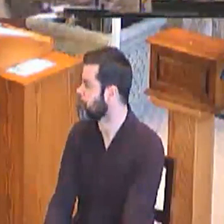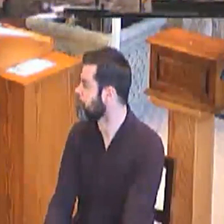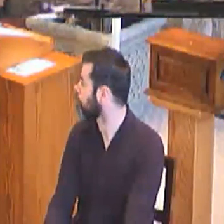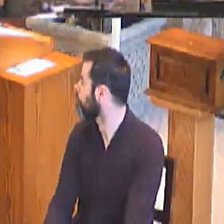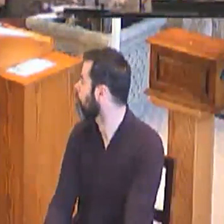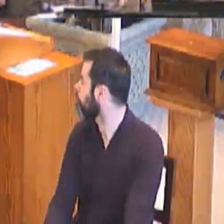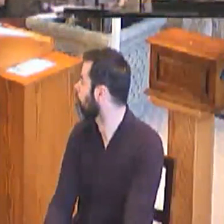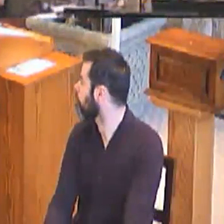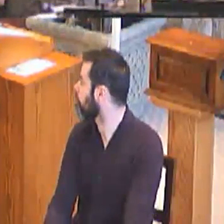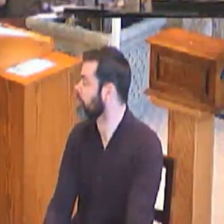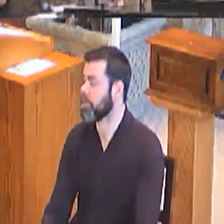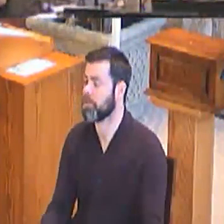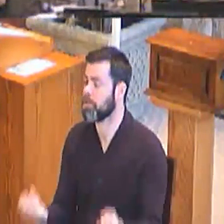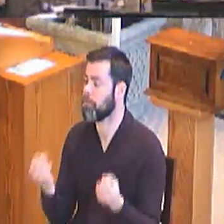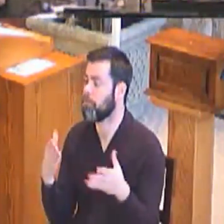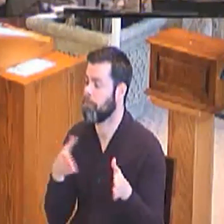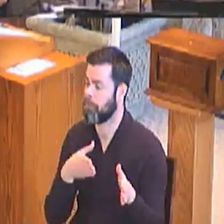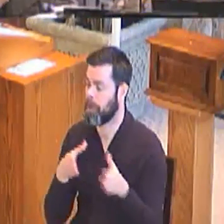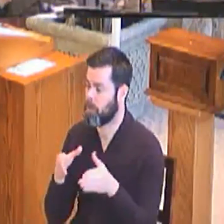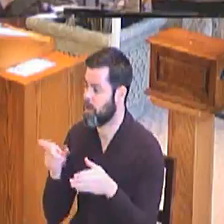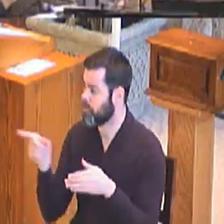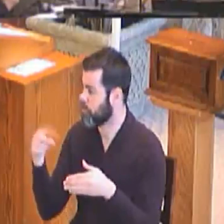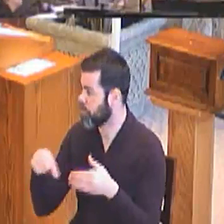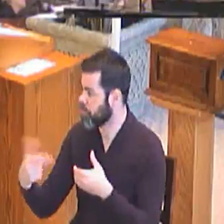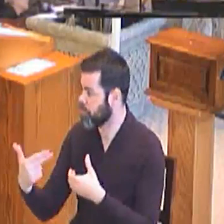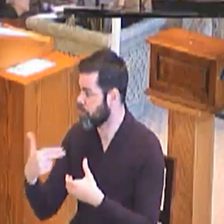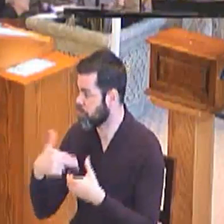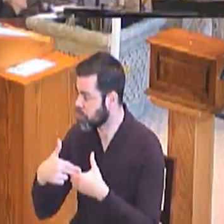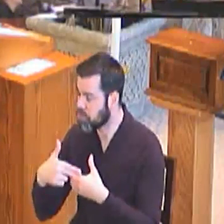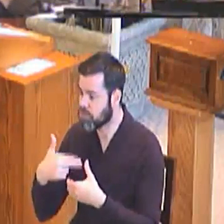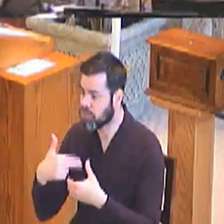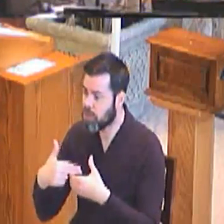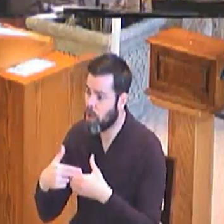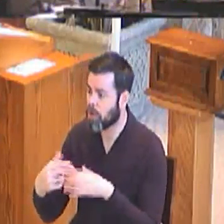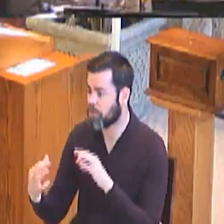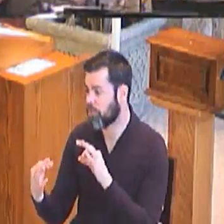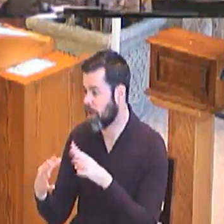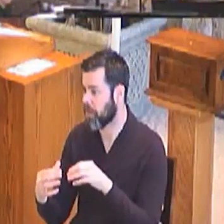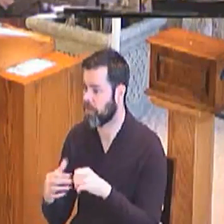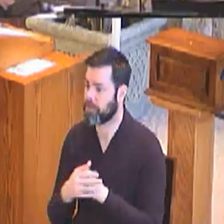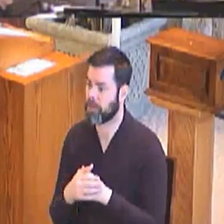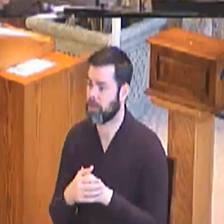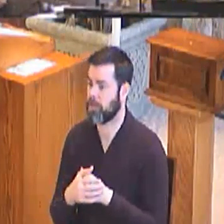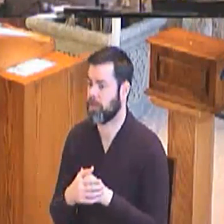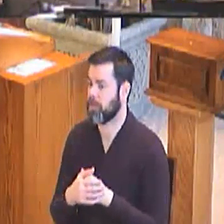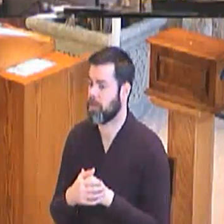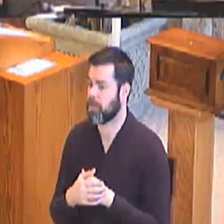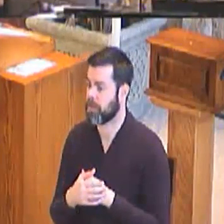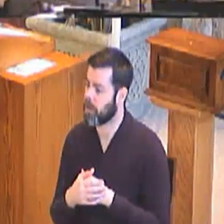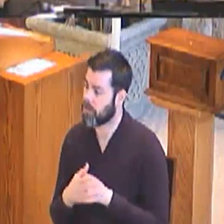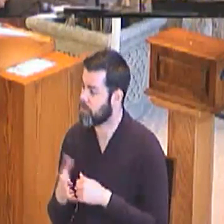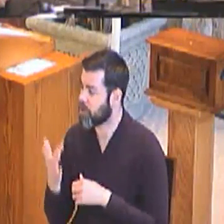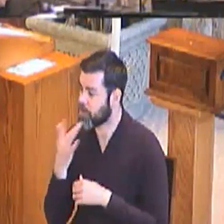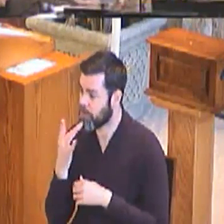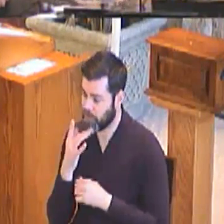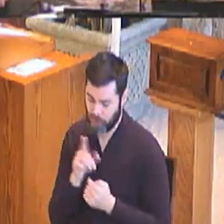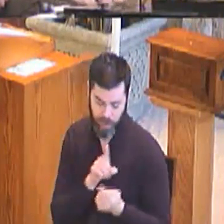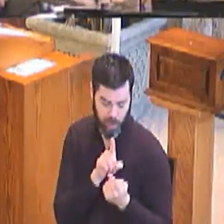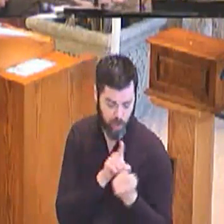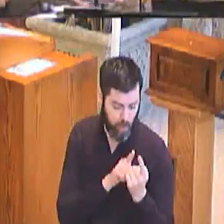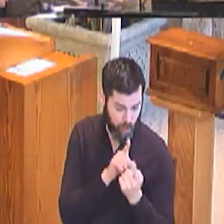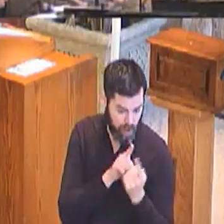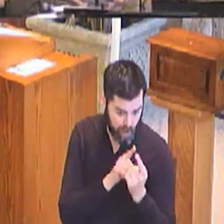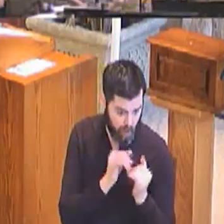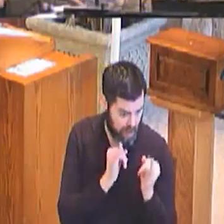We do have multiple ways for you to participate, and you don't have to be an introvert to do the one-on-one interview. You can be an extrovert and vice